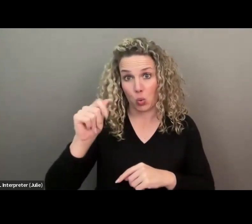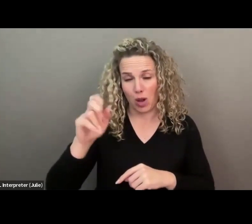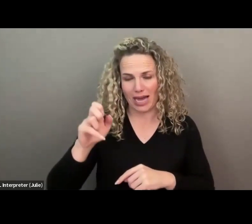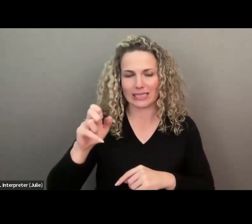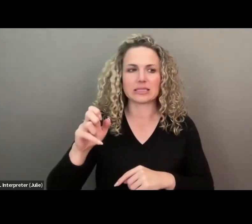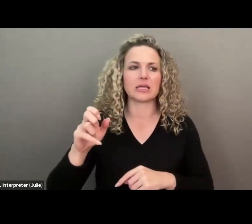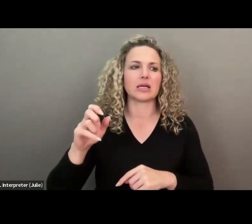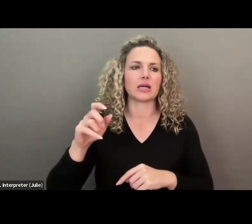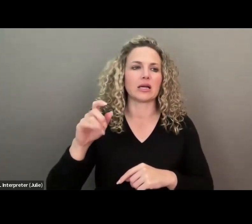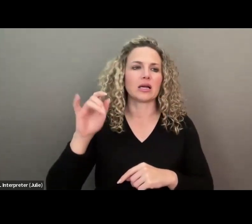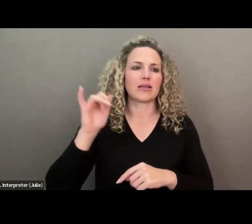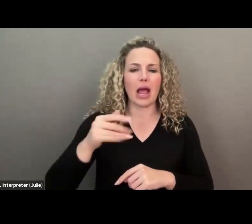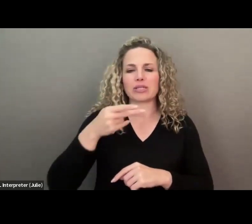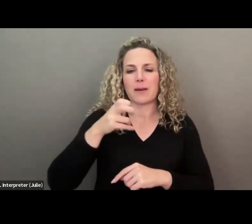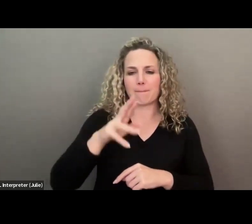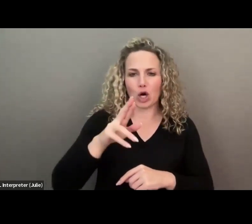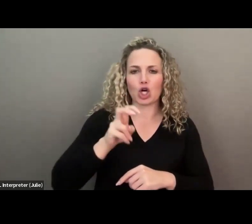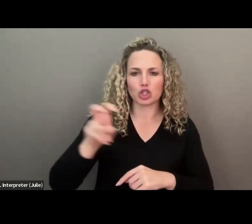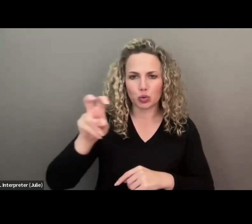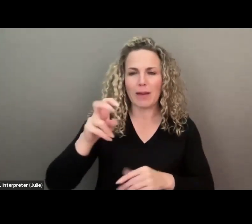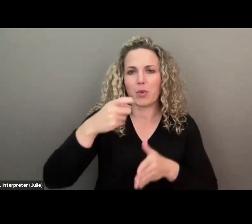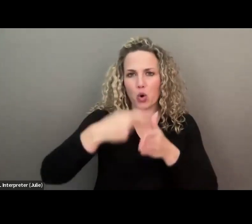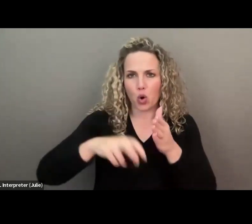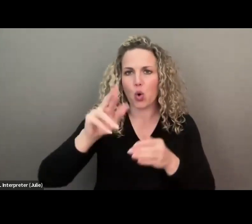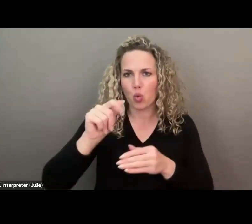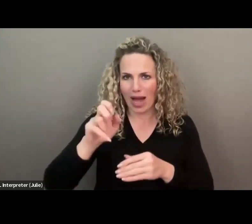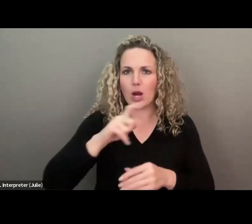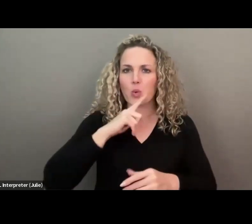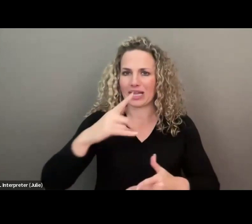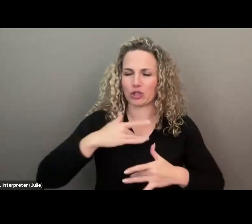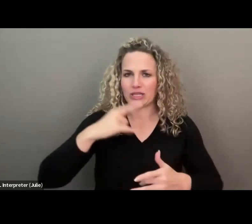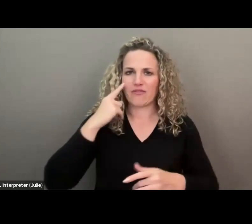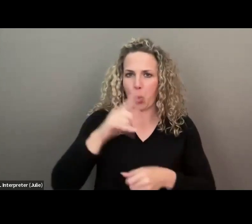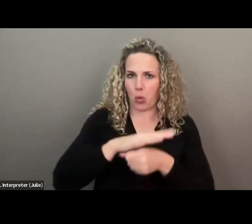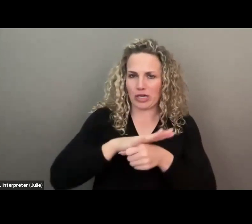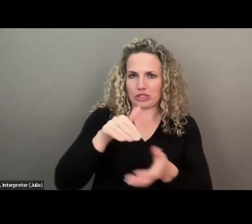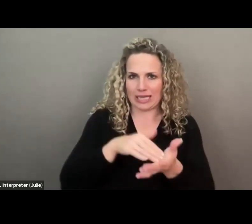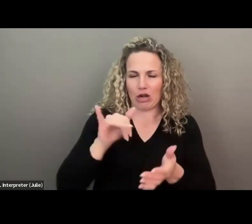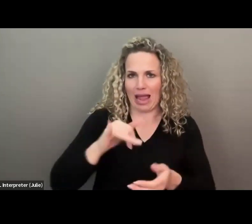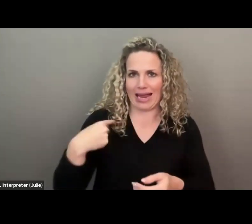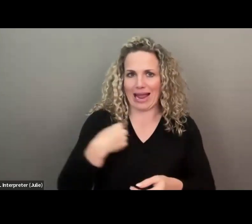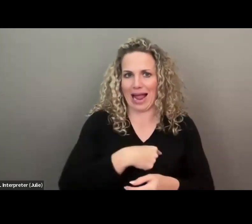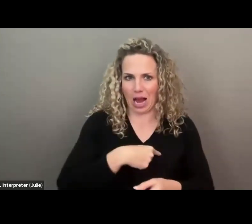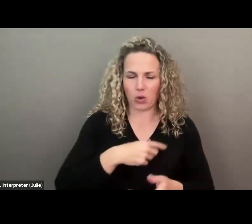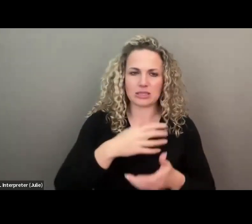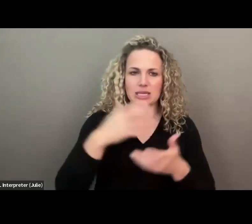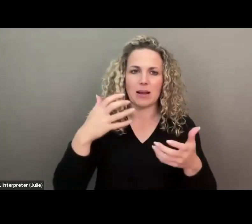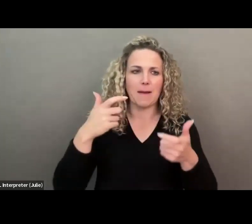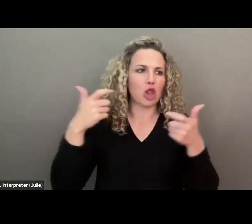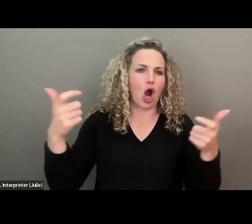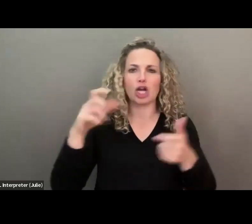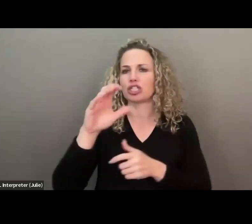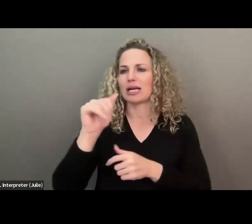put forth were a per trip rate that was very concerning for a regional center like ours with a very large catchment area, where it's